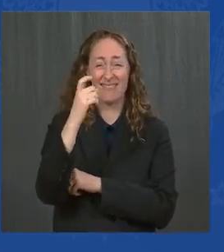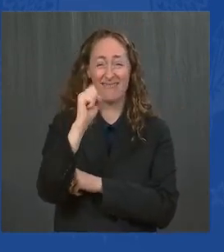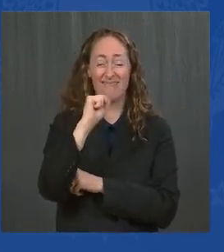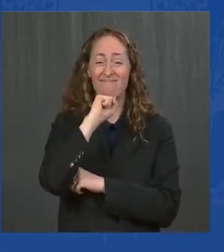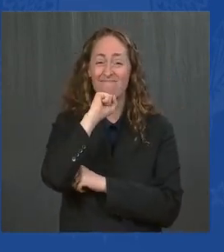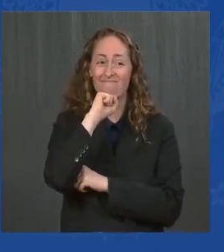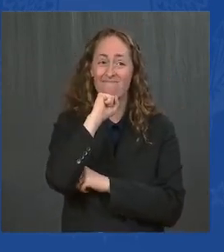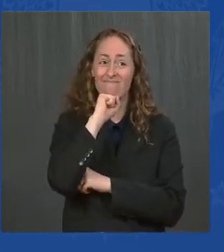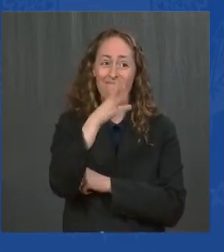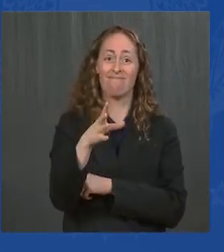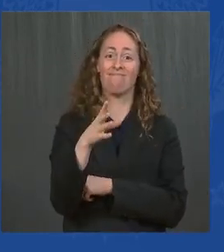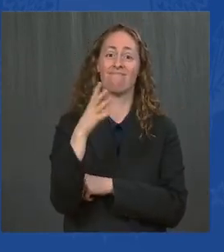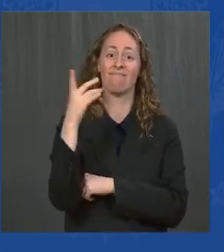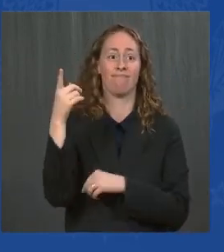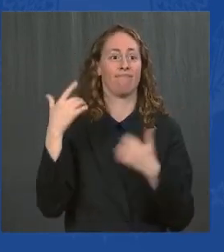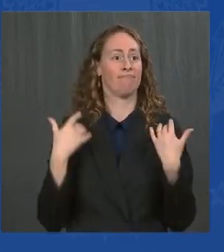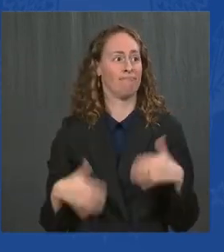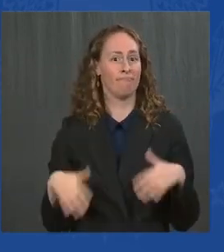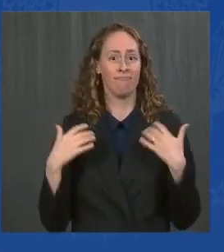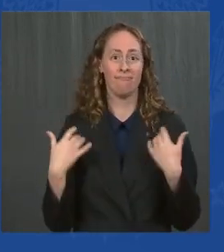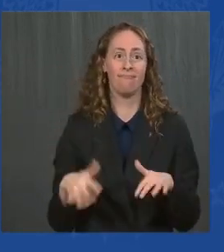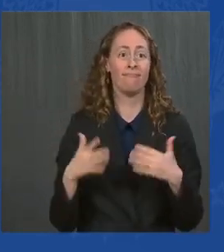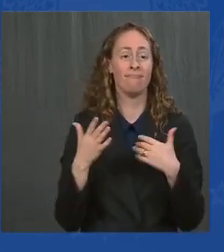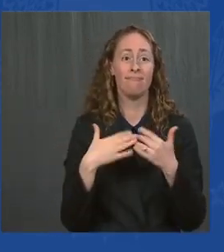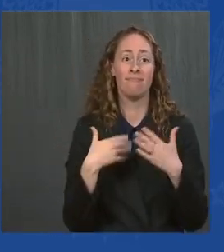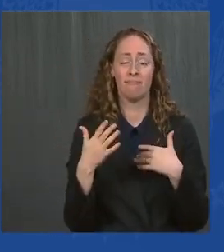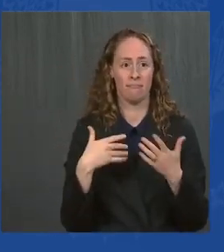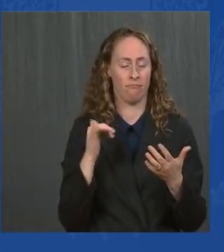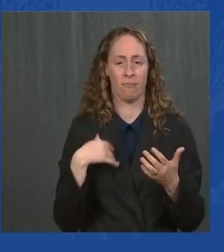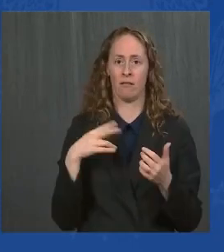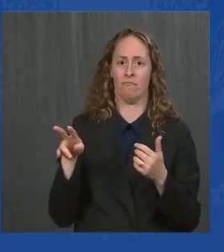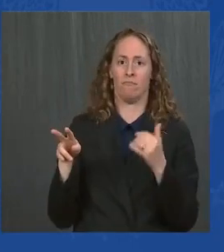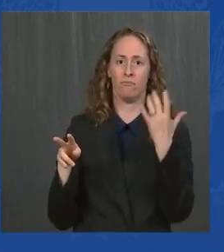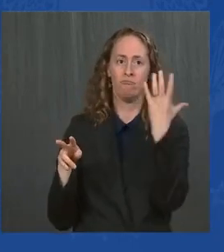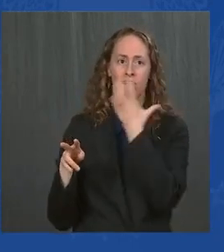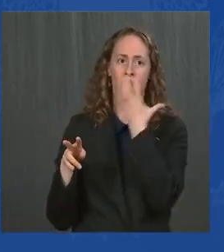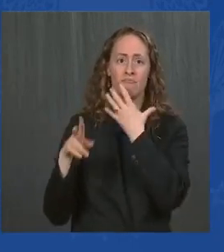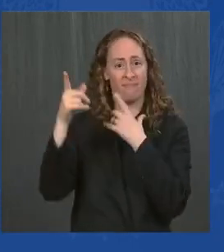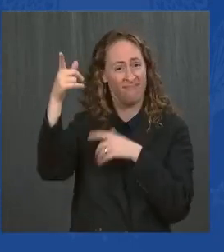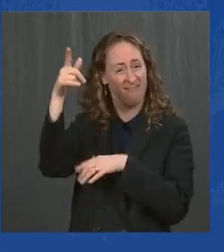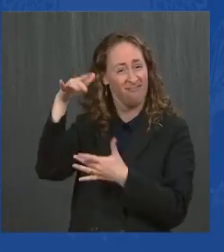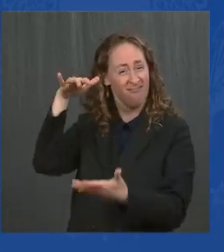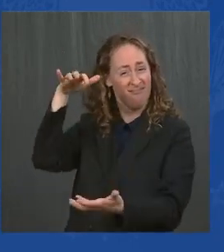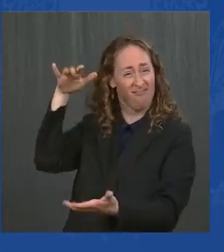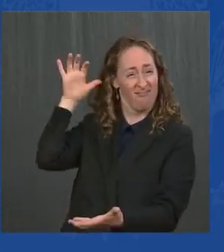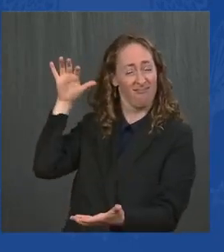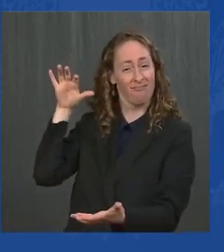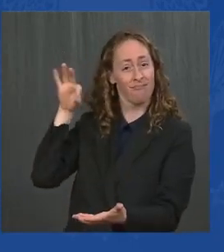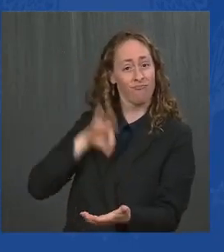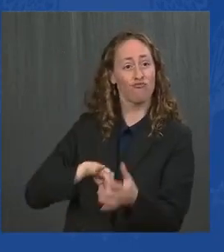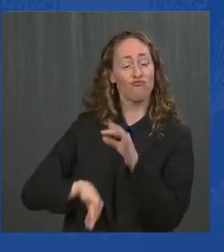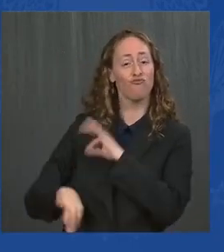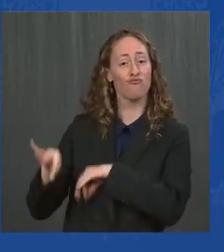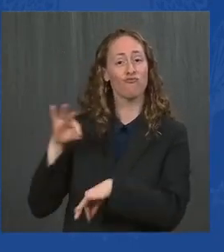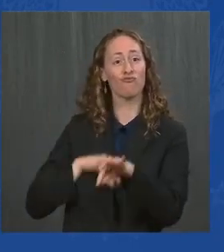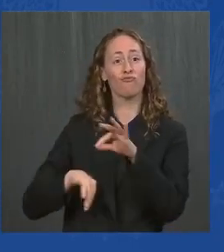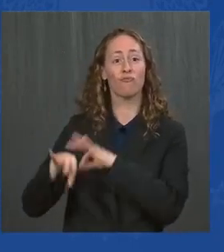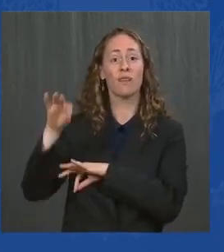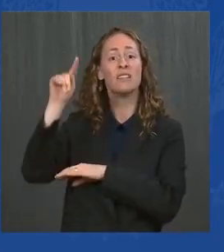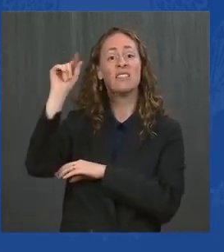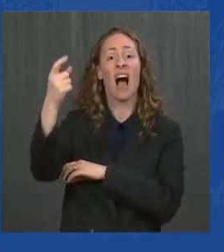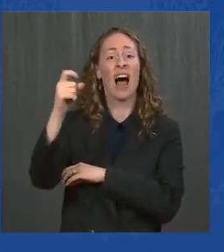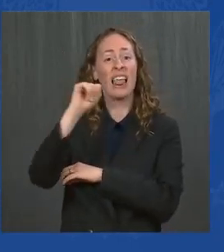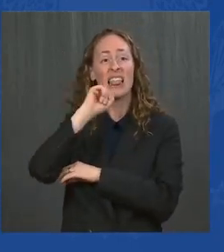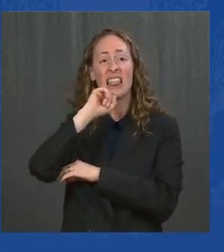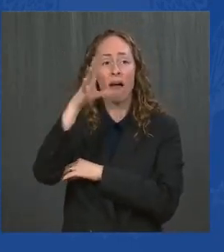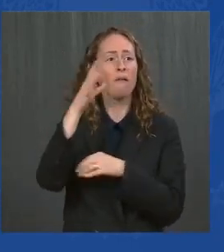is. It just seems to me it's time they start to pay their fair share, like everybody else. Just pay a little bit